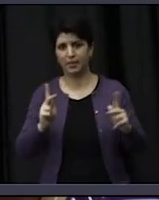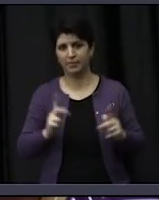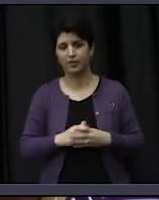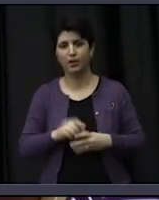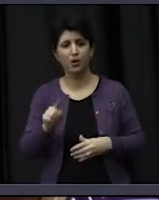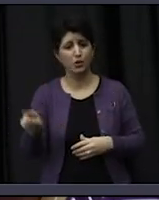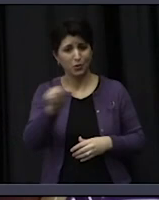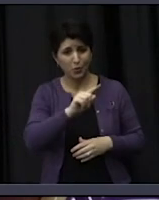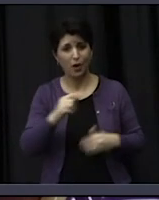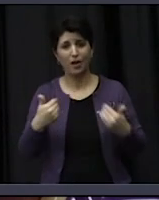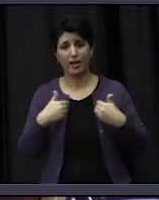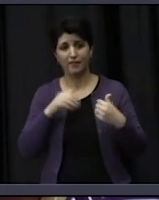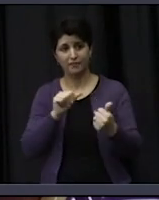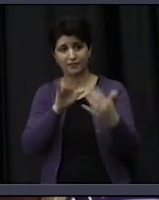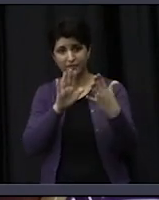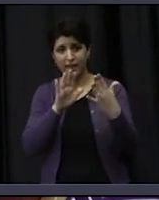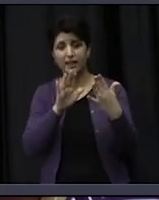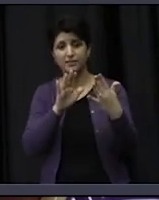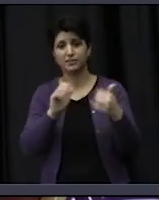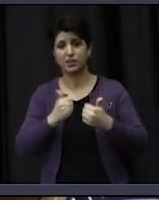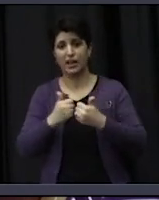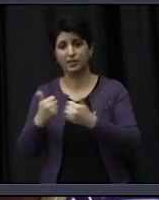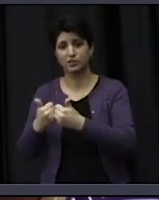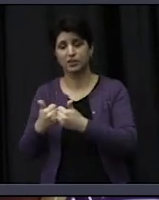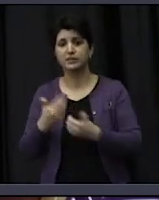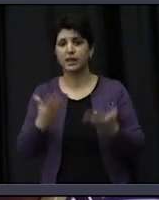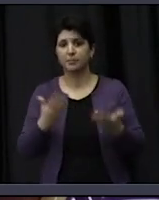adversity and may have been told to lighten that load.